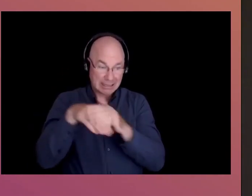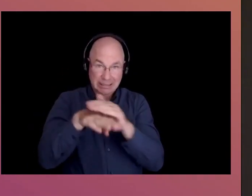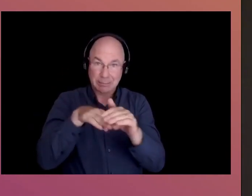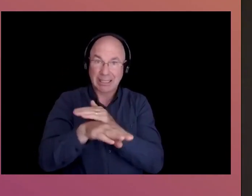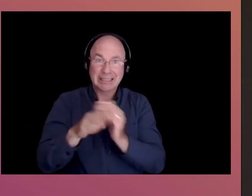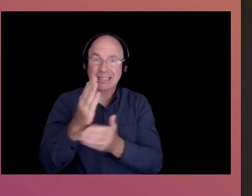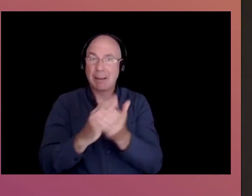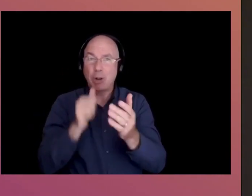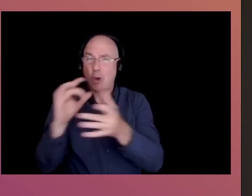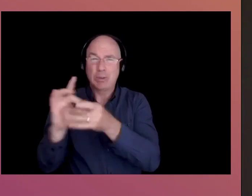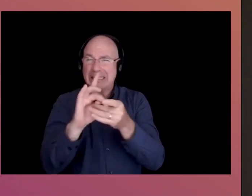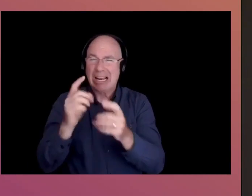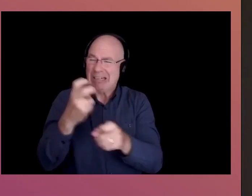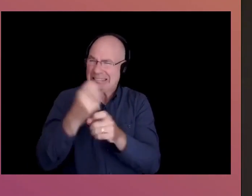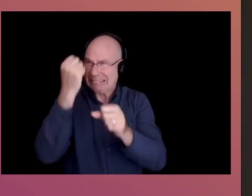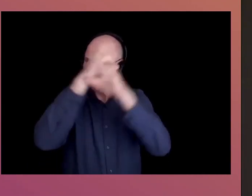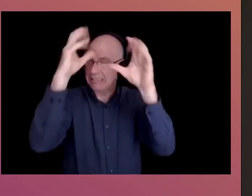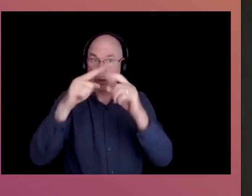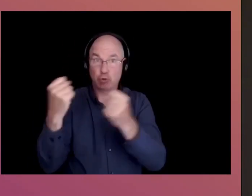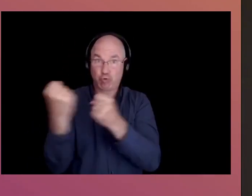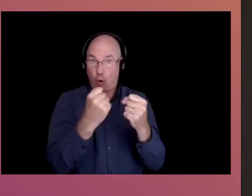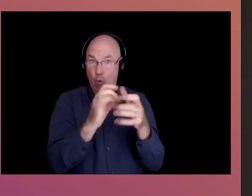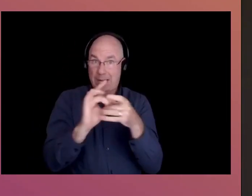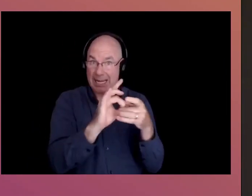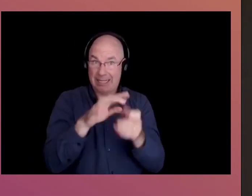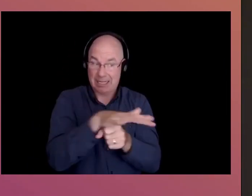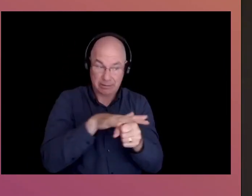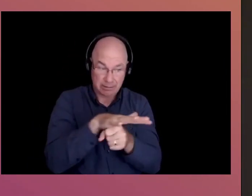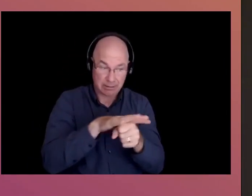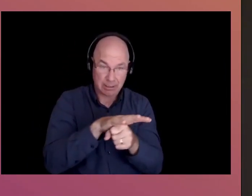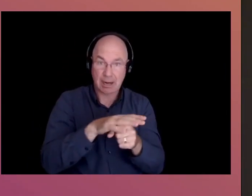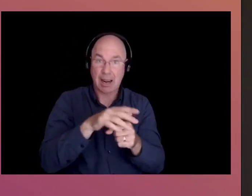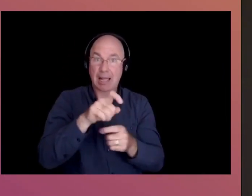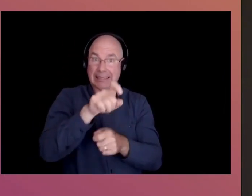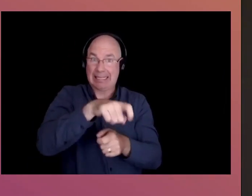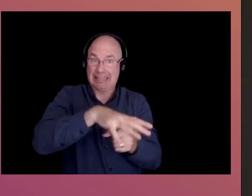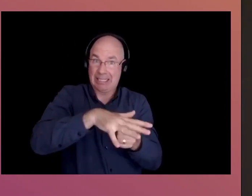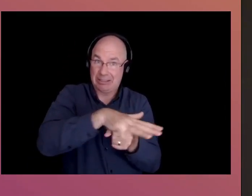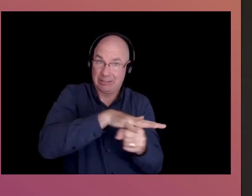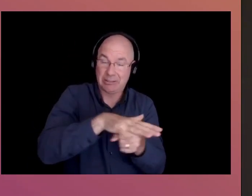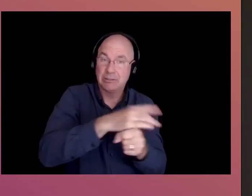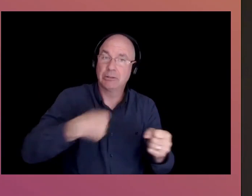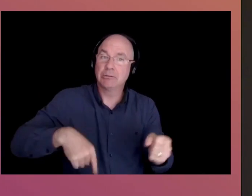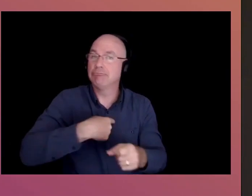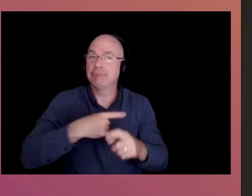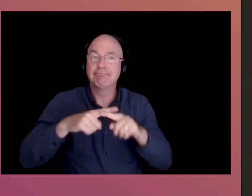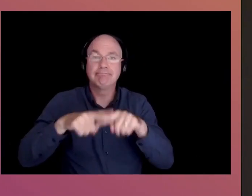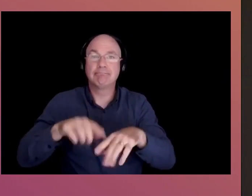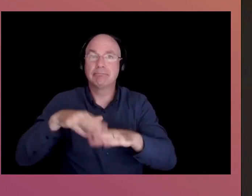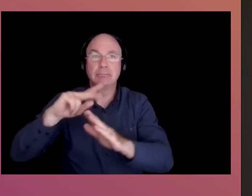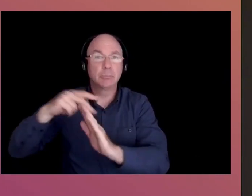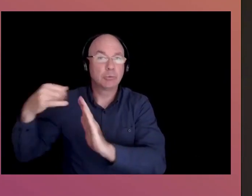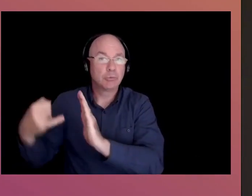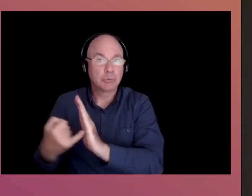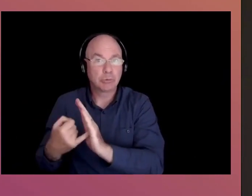know, strongly related areas and necessary areas will be depending on the project that you are